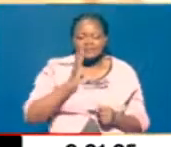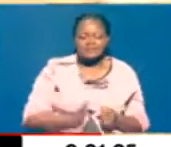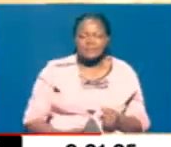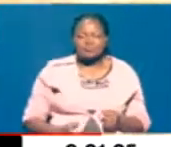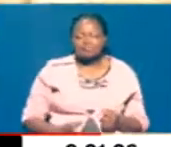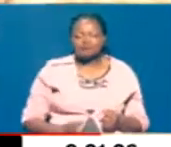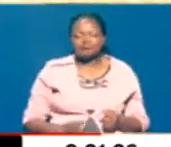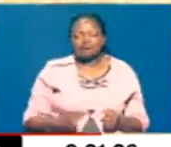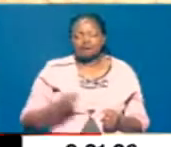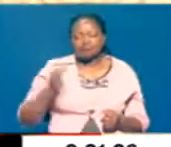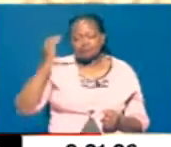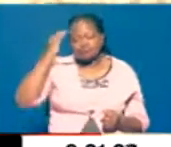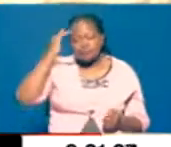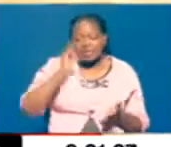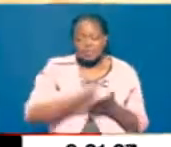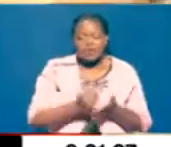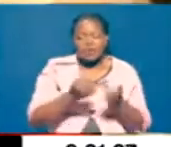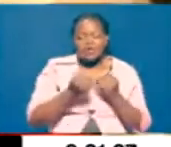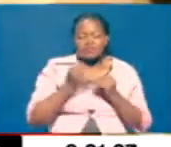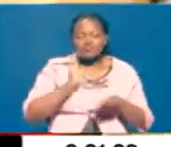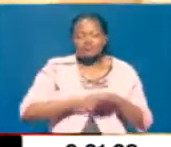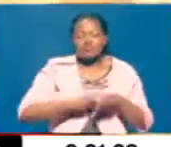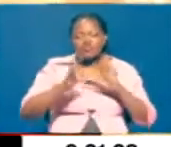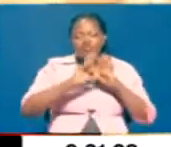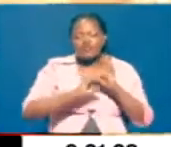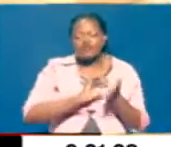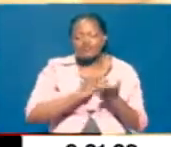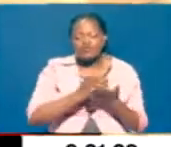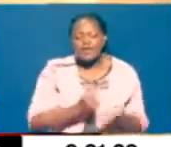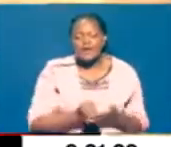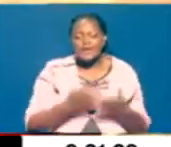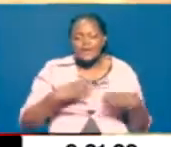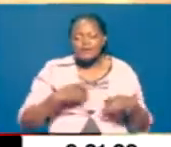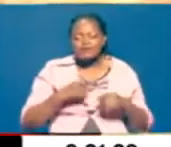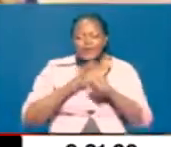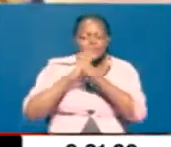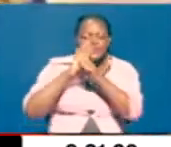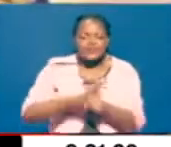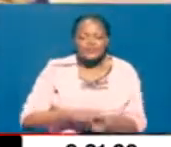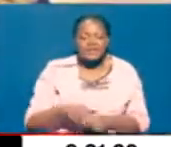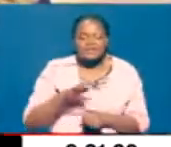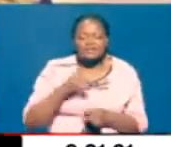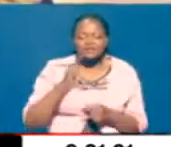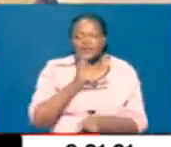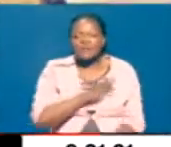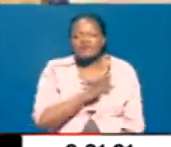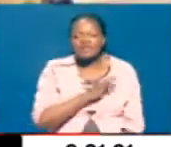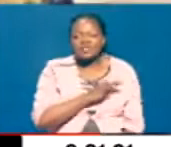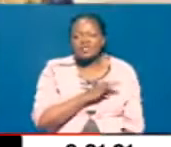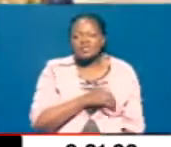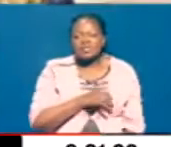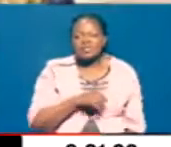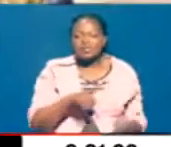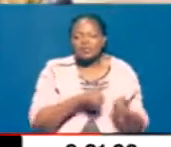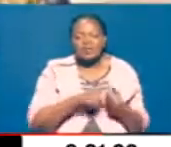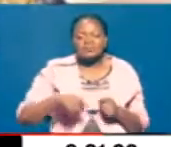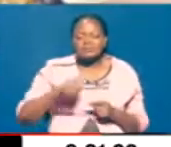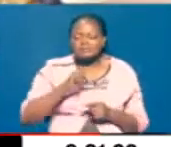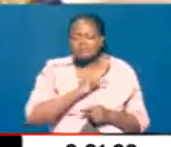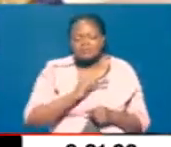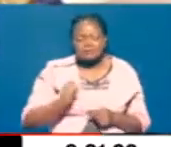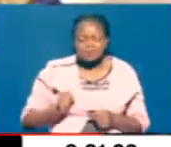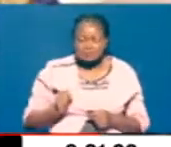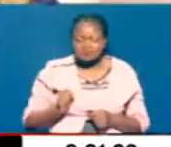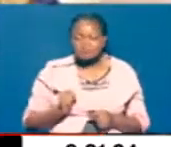there is need for proper regulations on the fund to enable people from marginalized areas to benefit. Kama bunge la Senate, ili tunaita